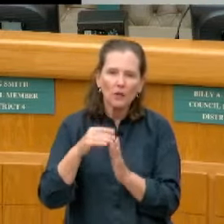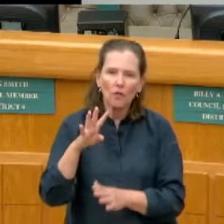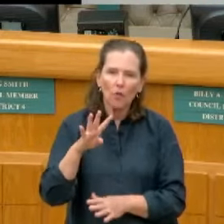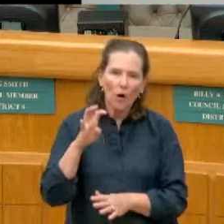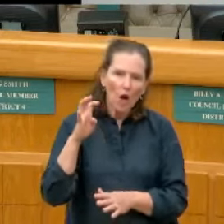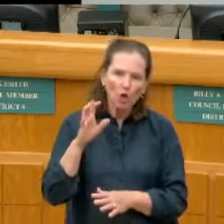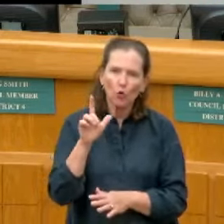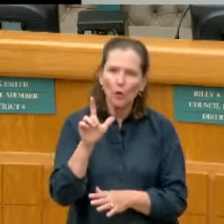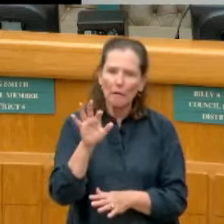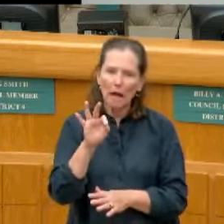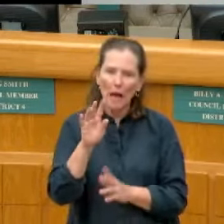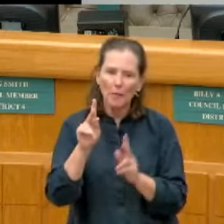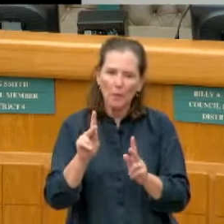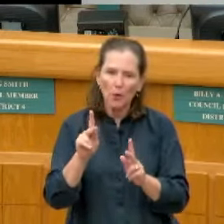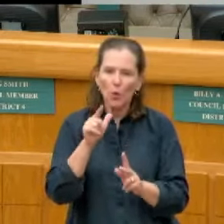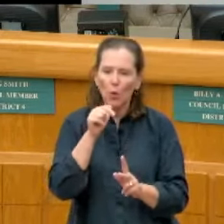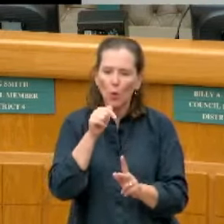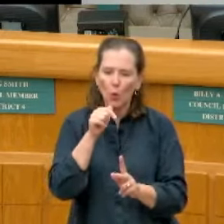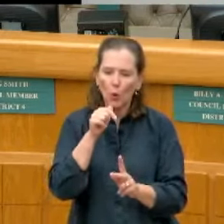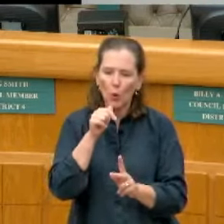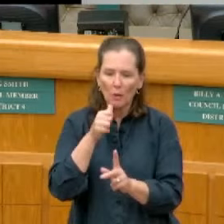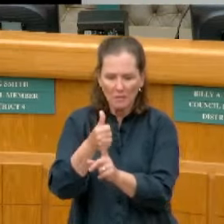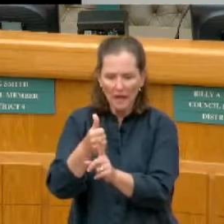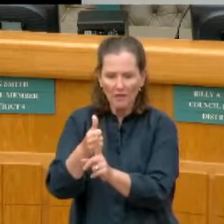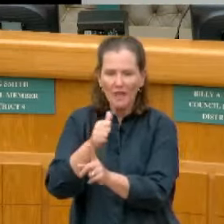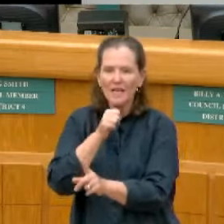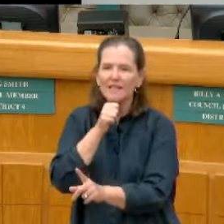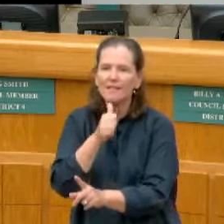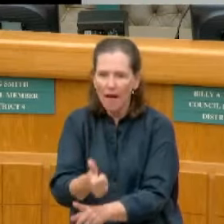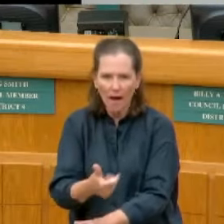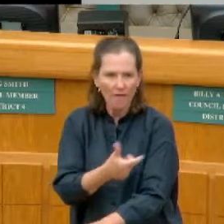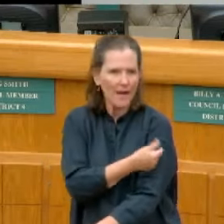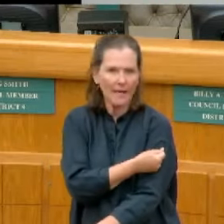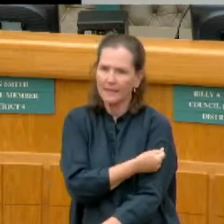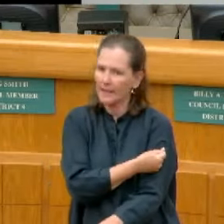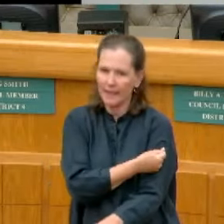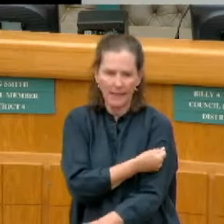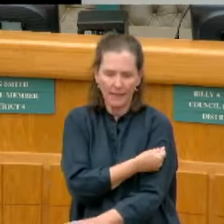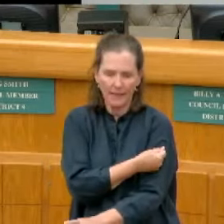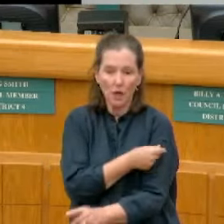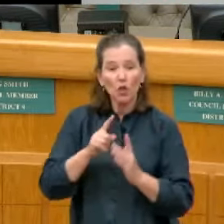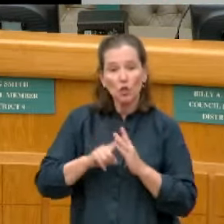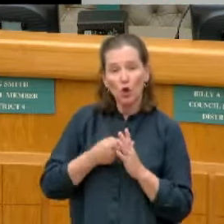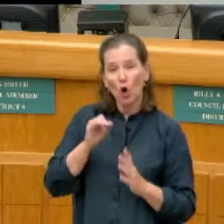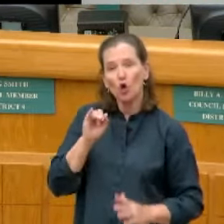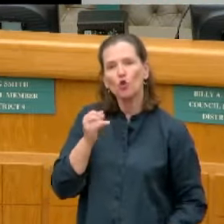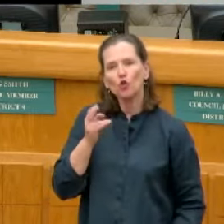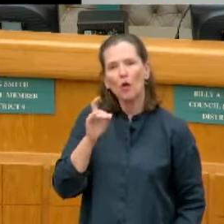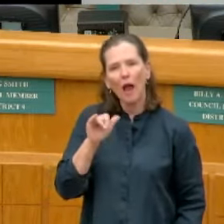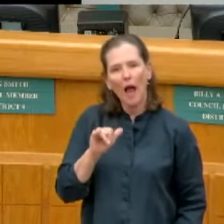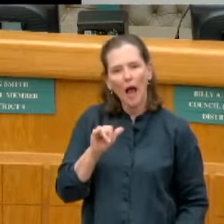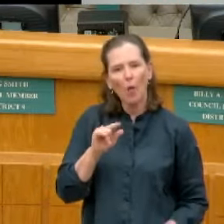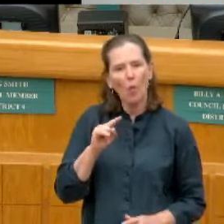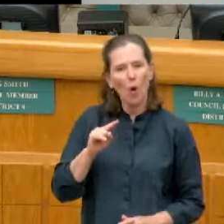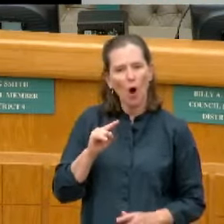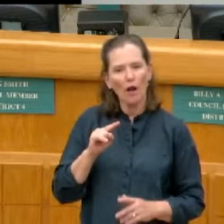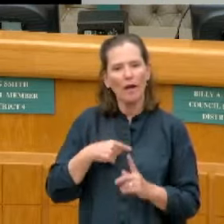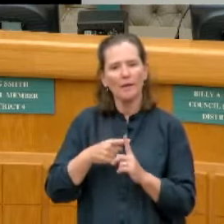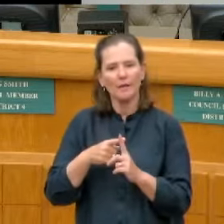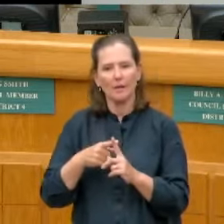13,429 people that were not vaccinated from the period between July 1st and September 1st here in Nueces